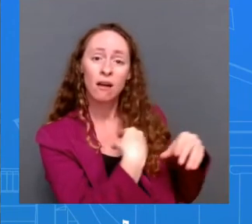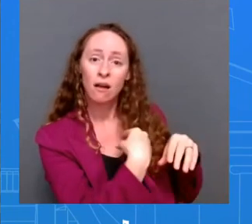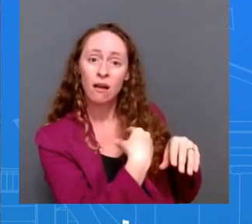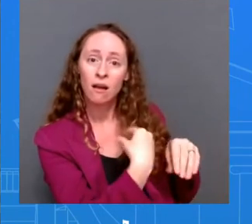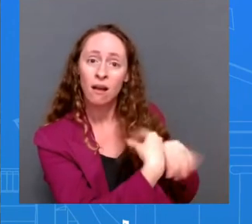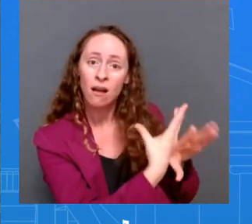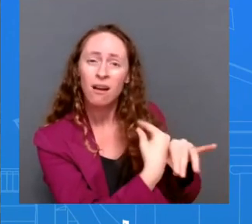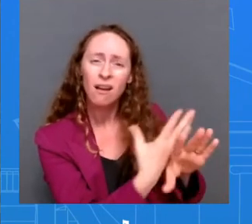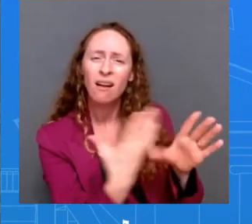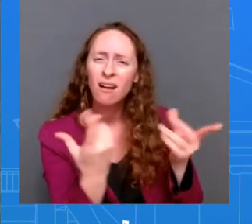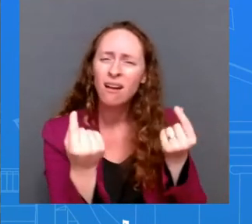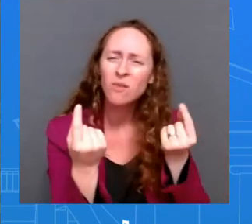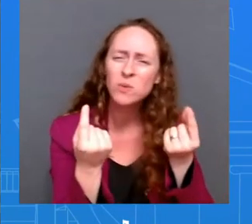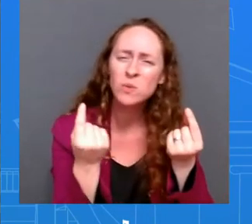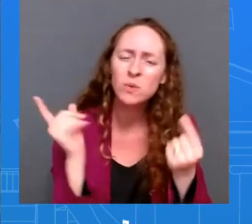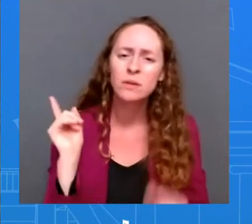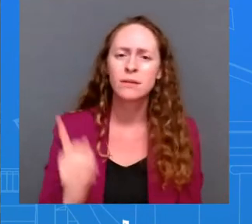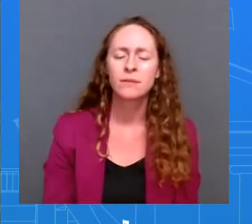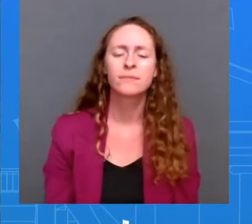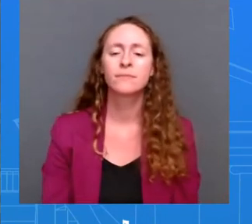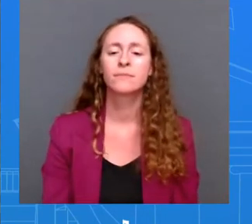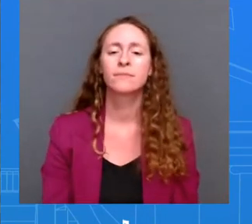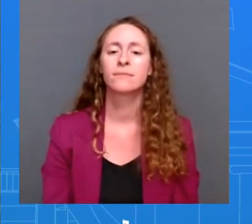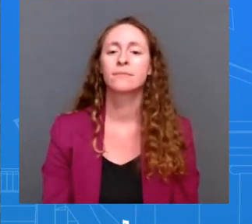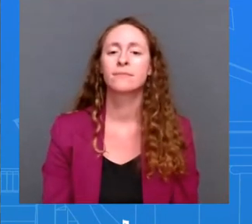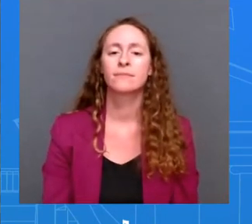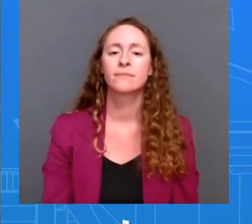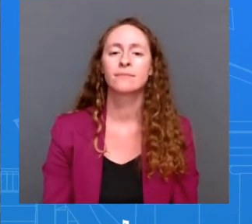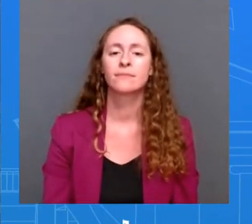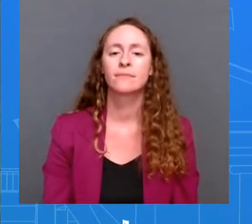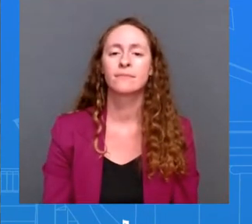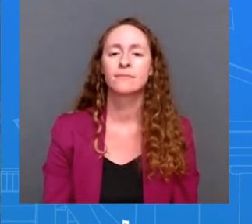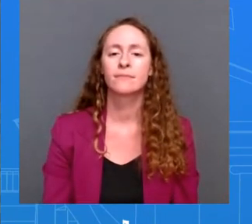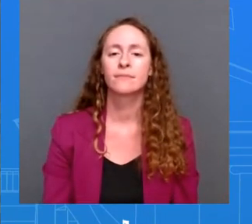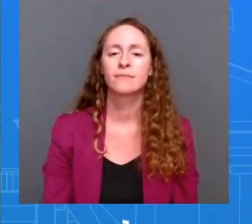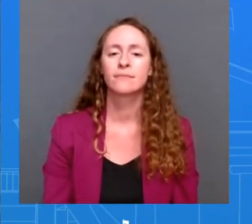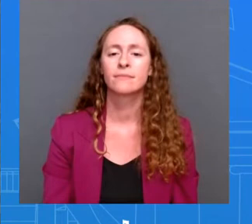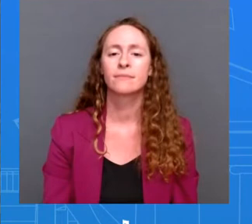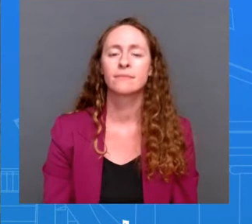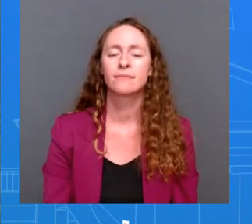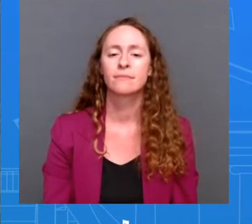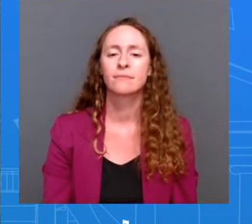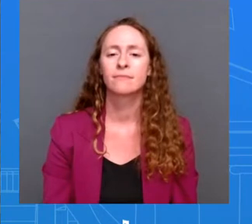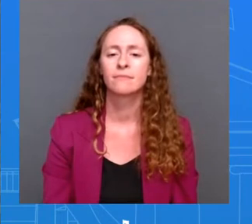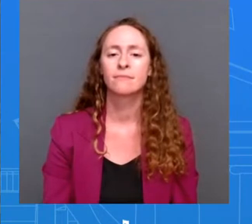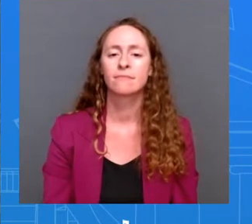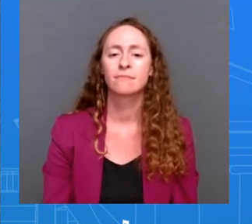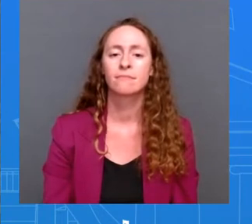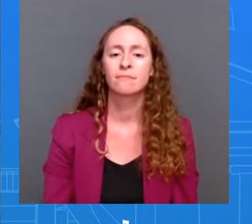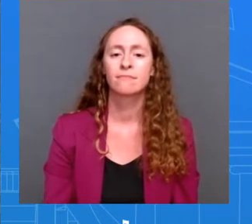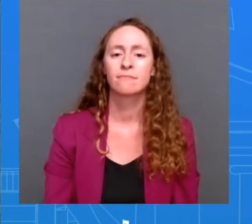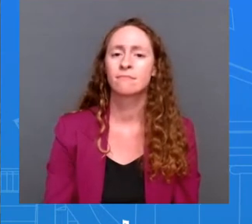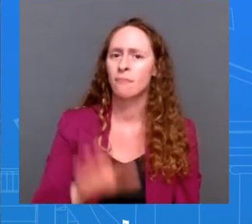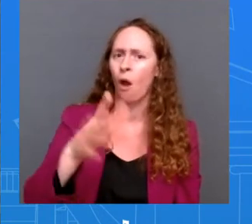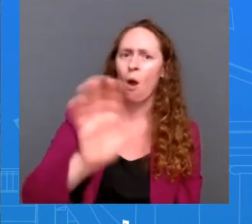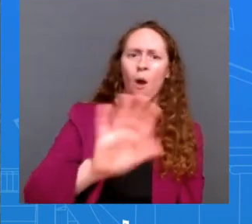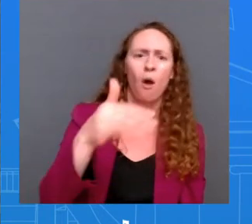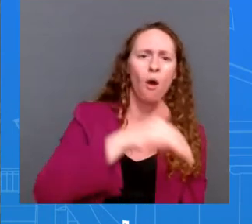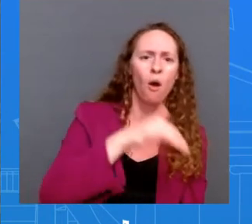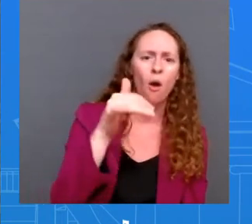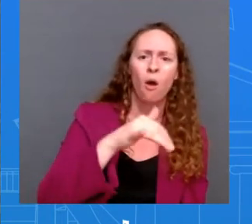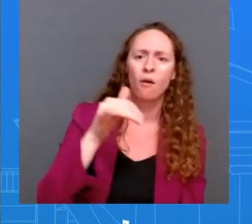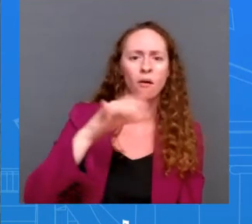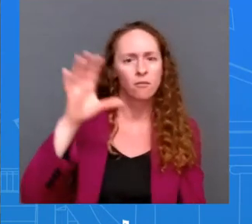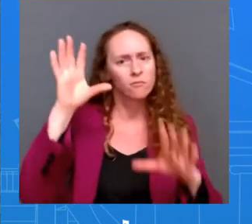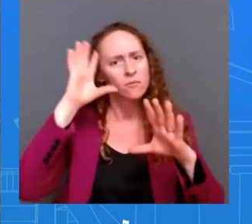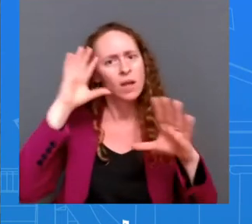this anti-inflation piece of legislation. He's grateful for it. He thinks it should be passed. He thinks it's going